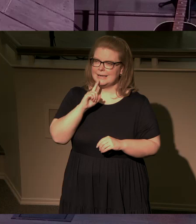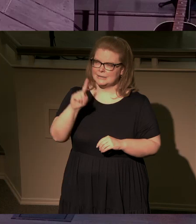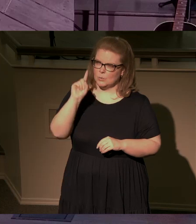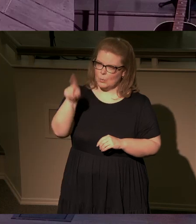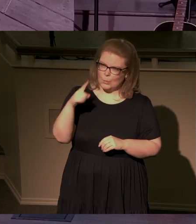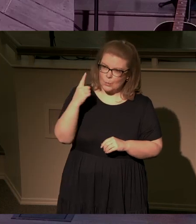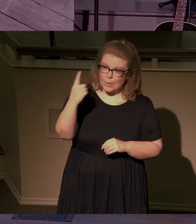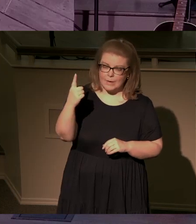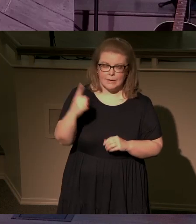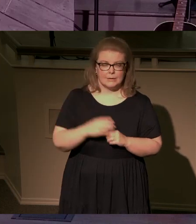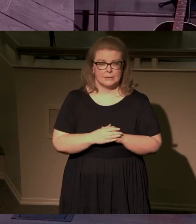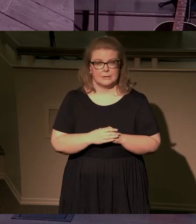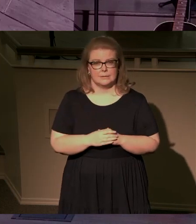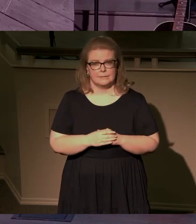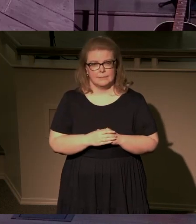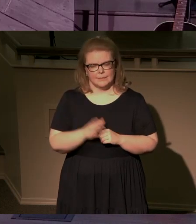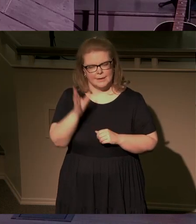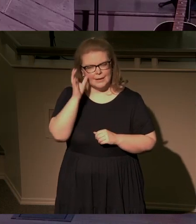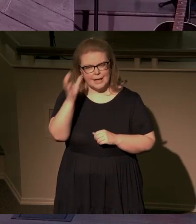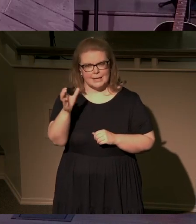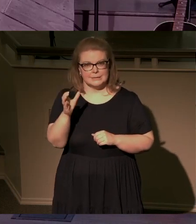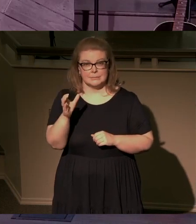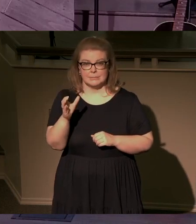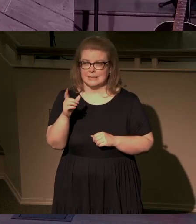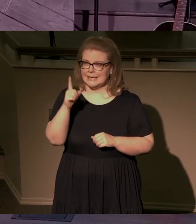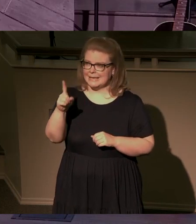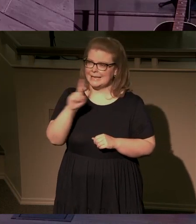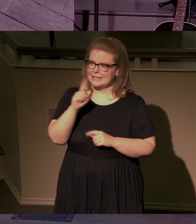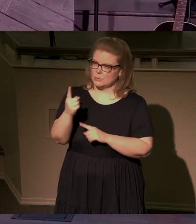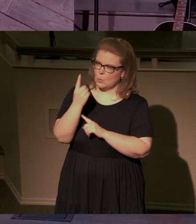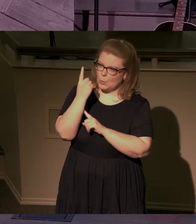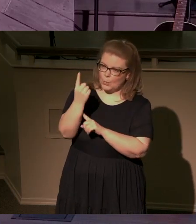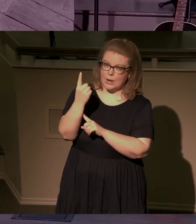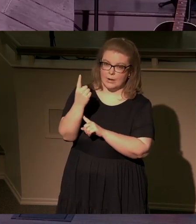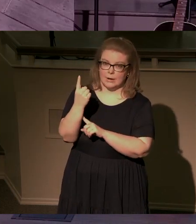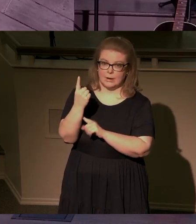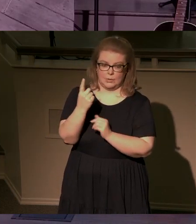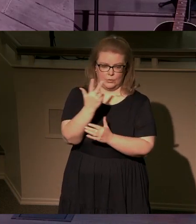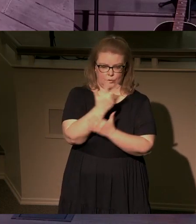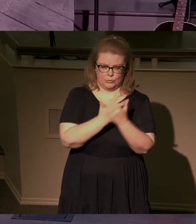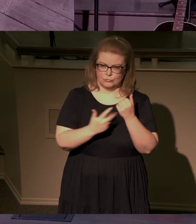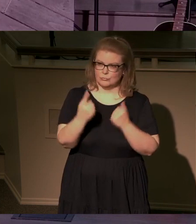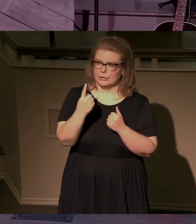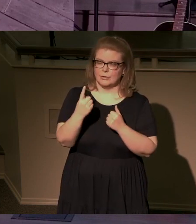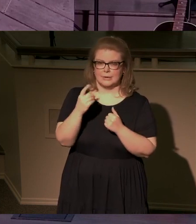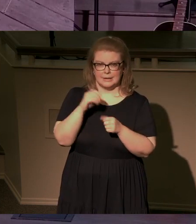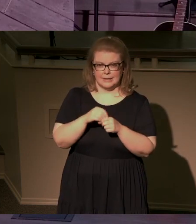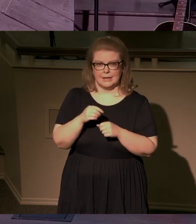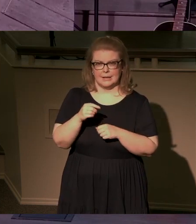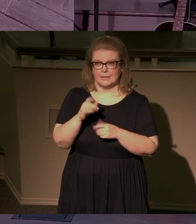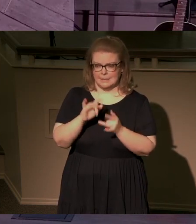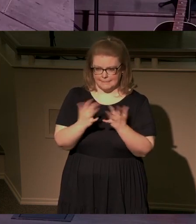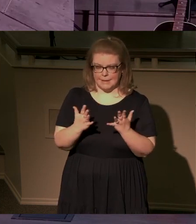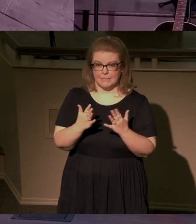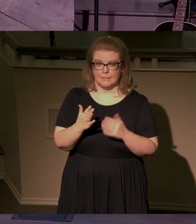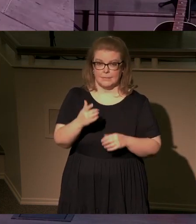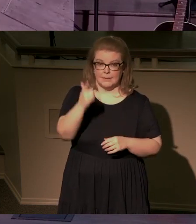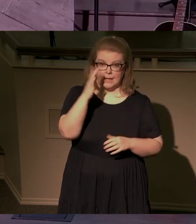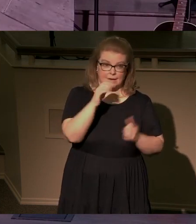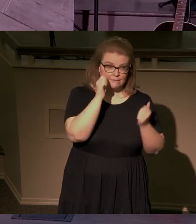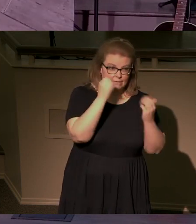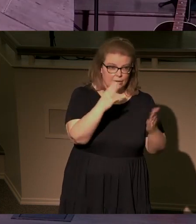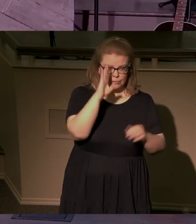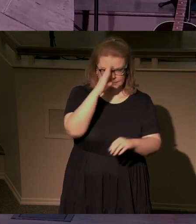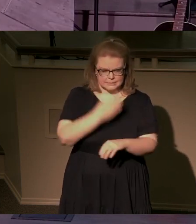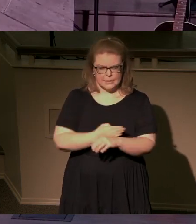The whole idea is God's oneness. He is the Trinitarian God of the Bible, God the Father, God the Son, God the Holy